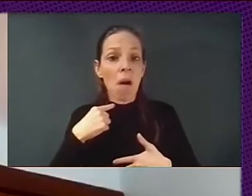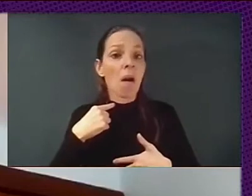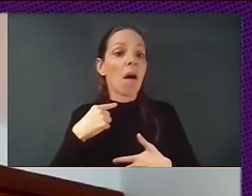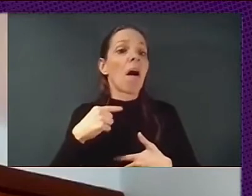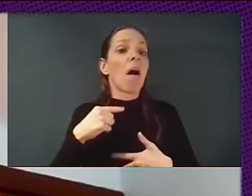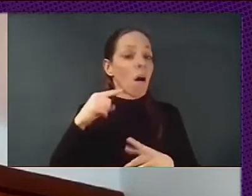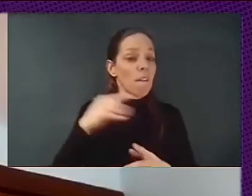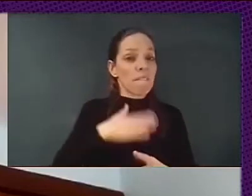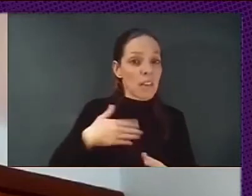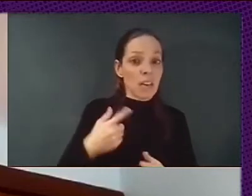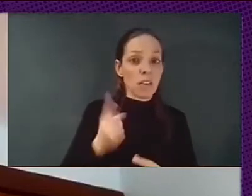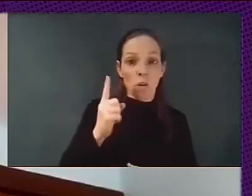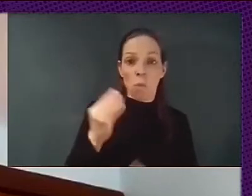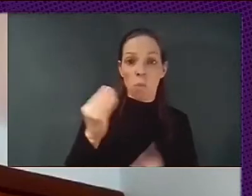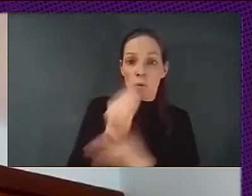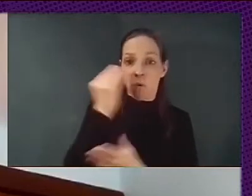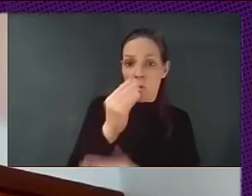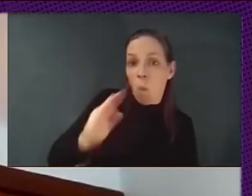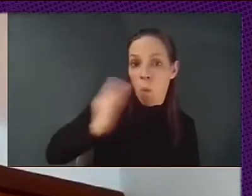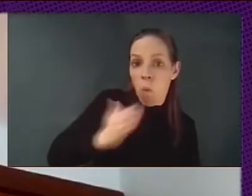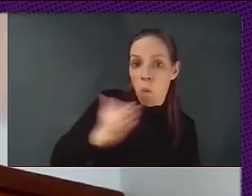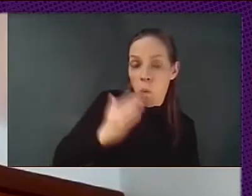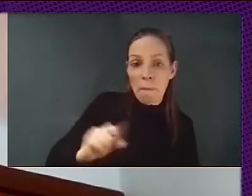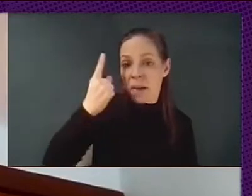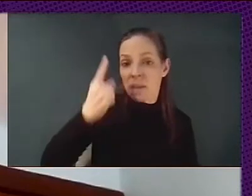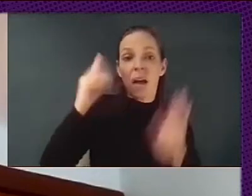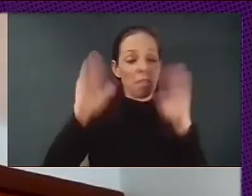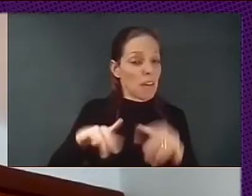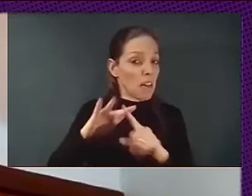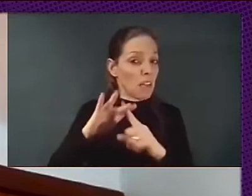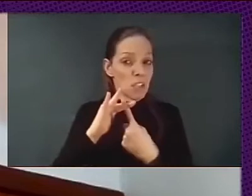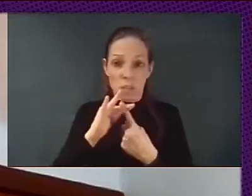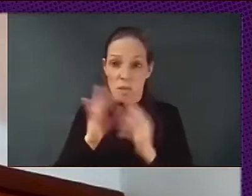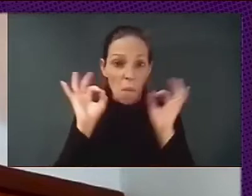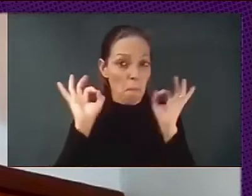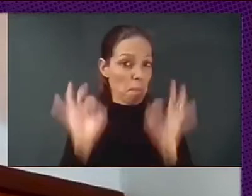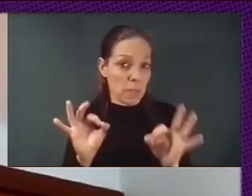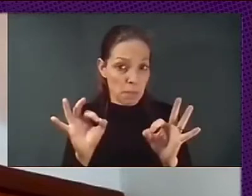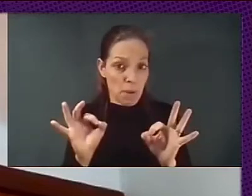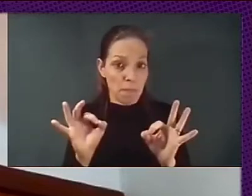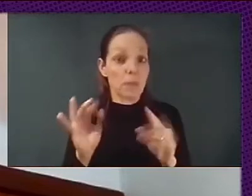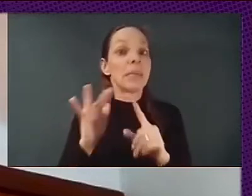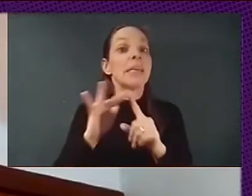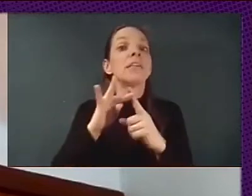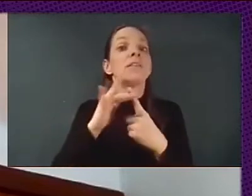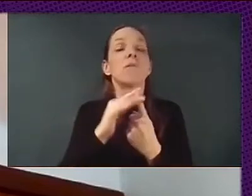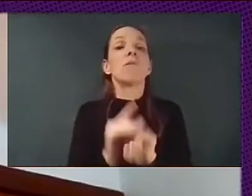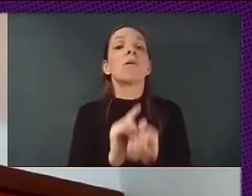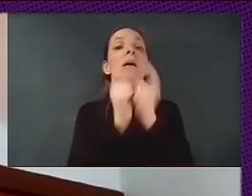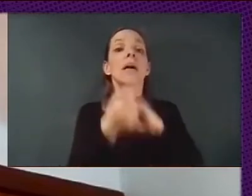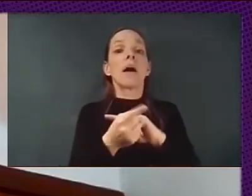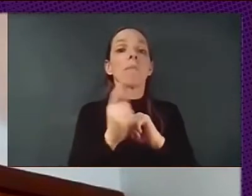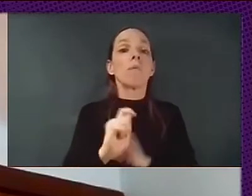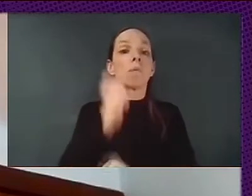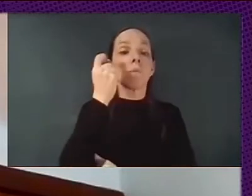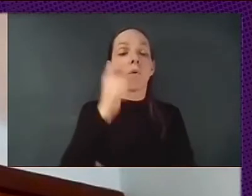The only real way to break free of this is to come up with a different platform that can appeal